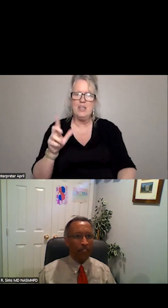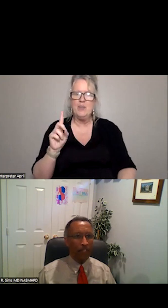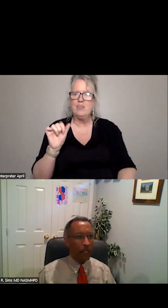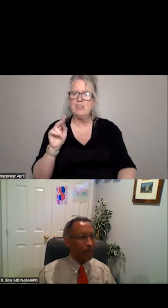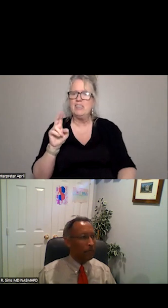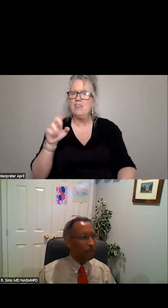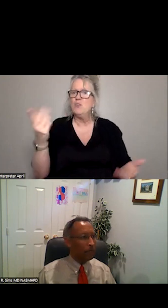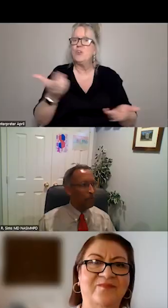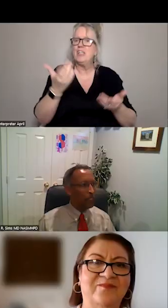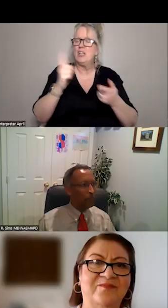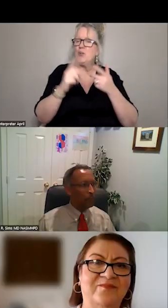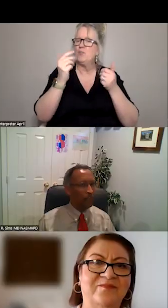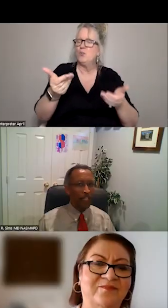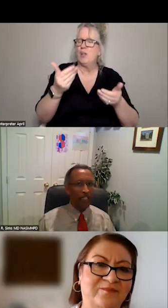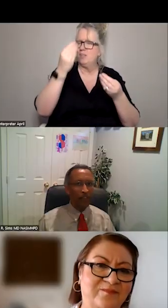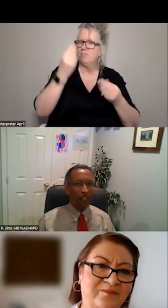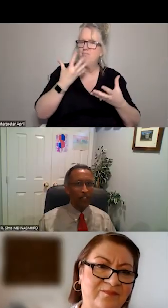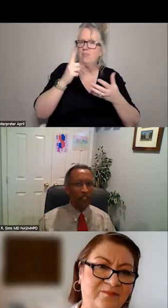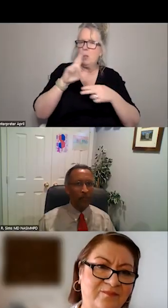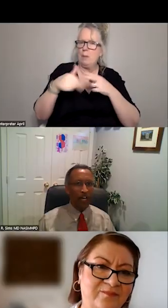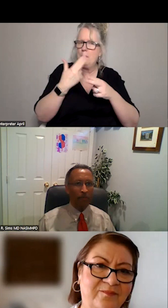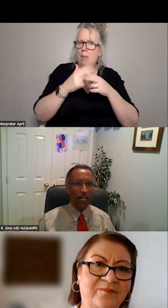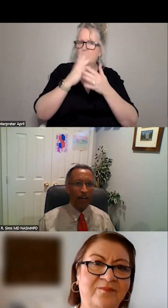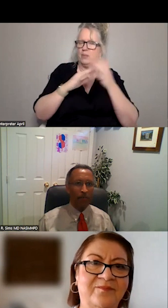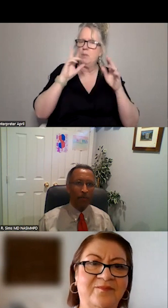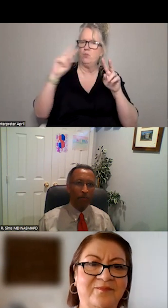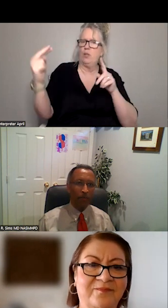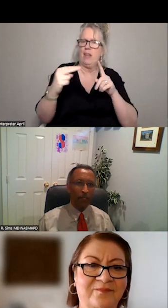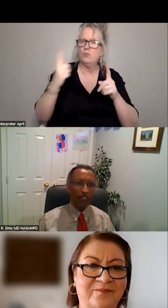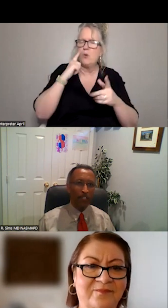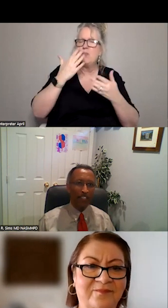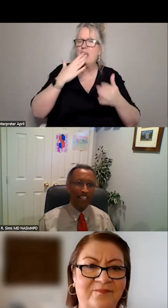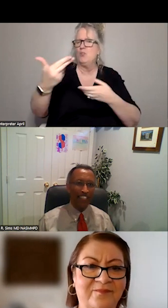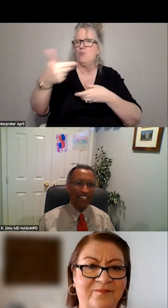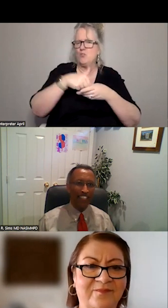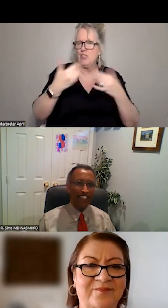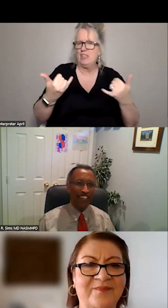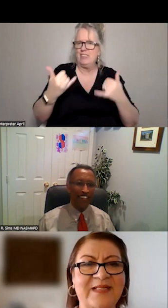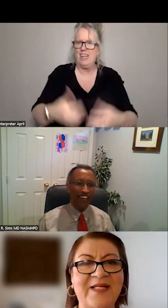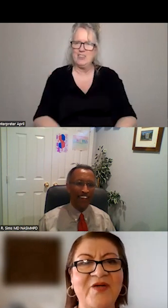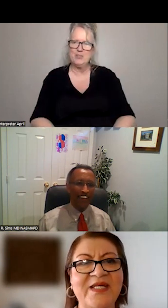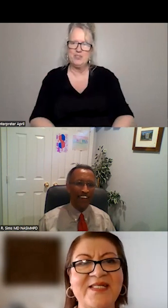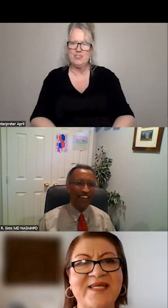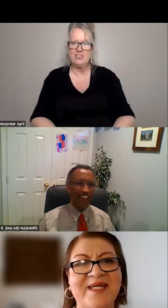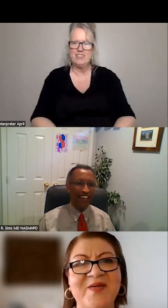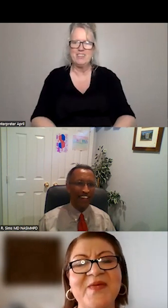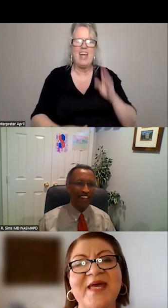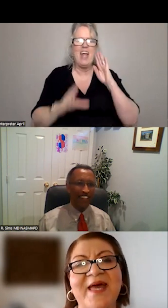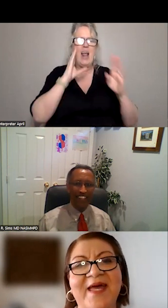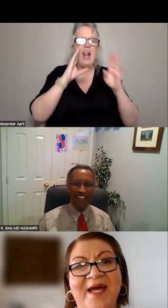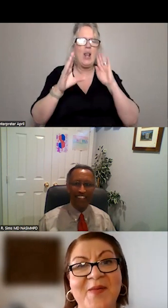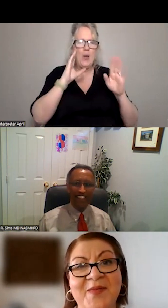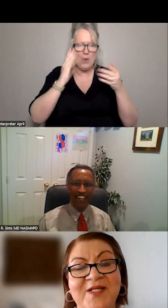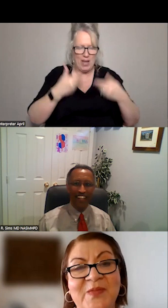give us a quick overview of Live Lens. We are so thankful to have you on board with us today. Hello, yes, I